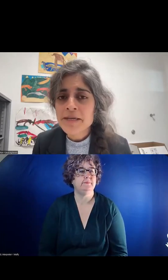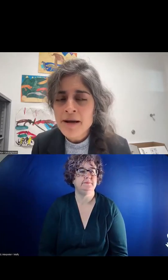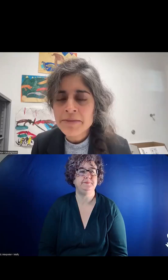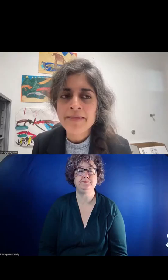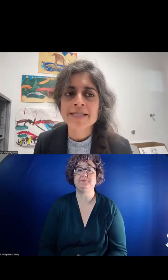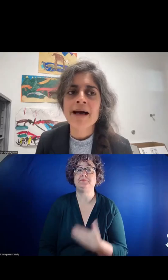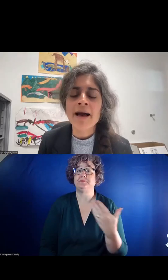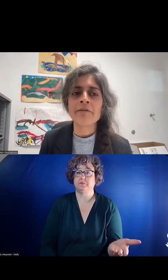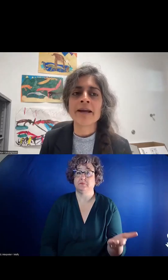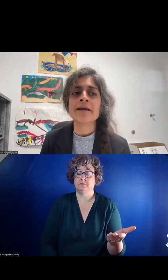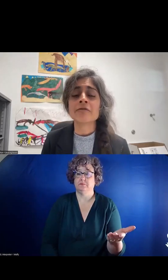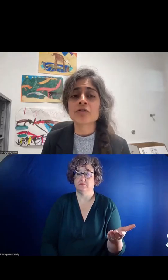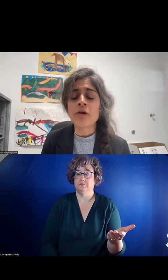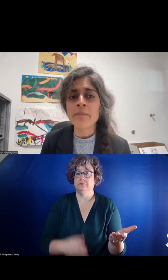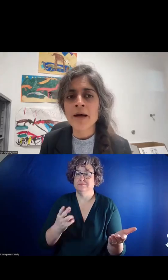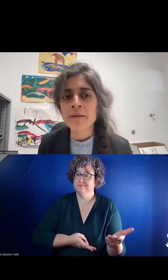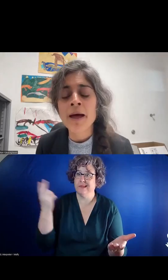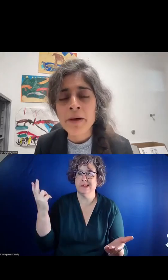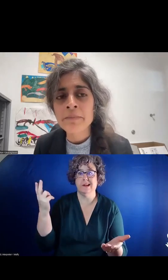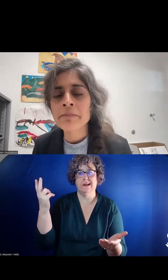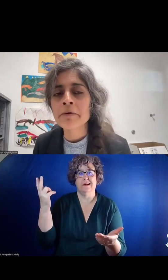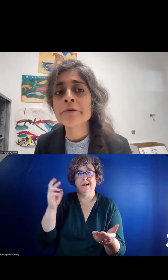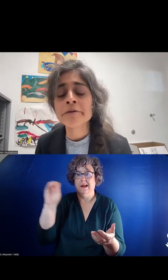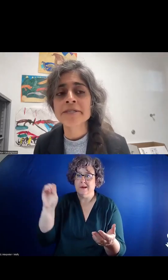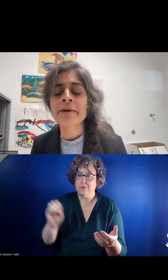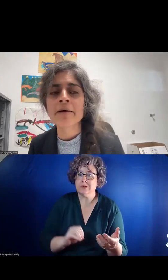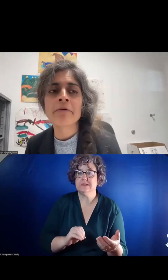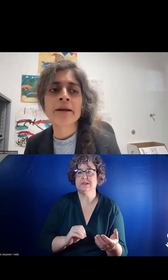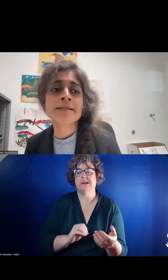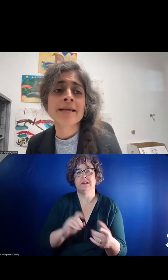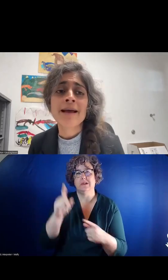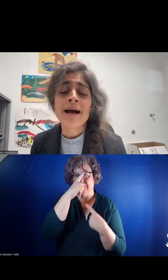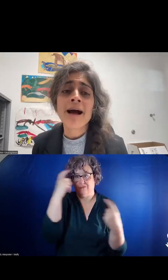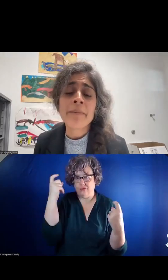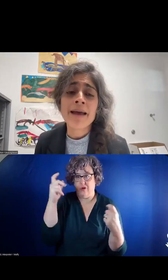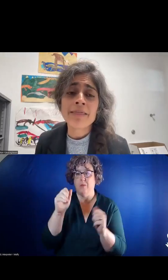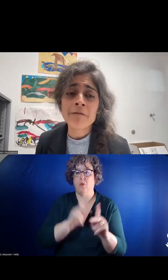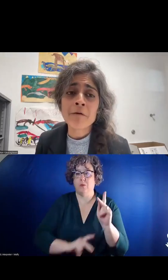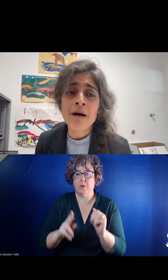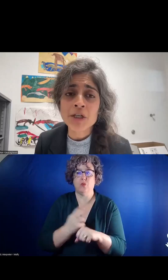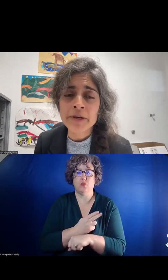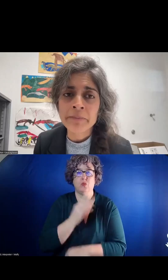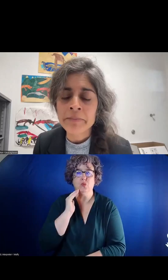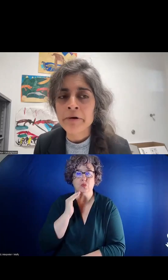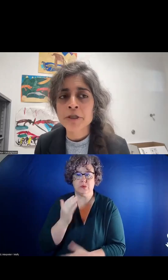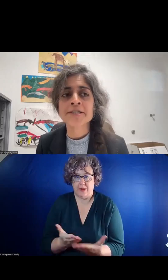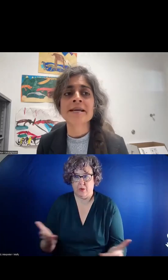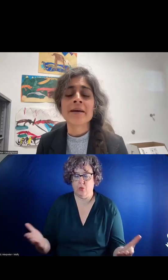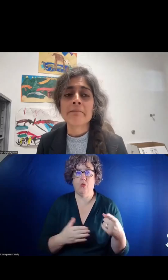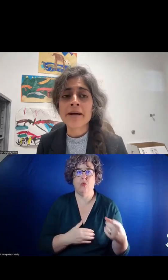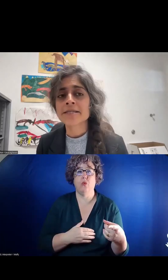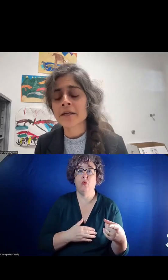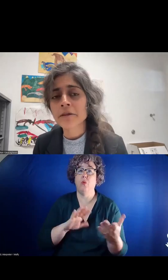So we talked about this high rate of trauma among people who use tobacco products. And therefore, our treatment